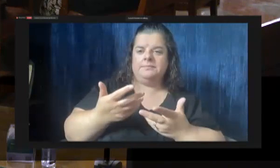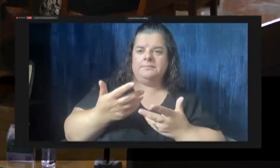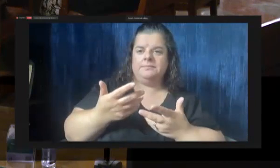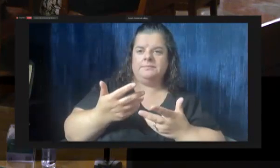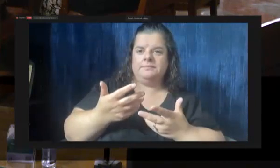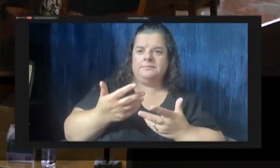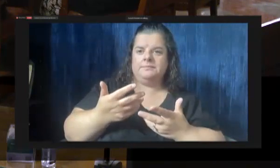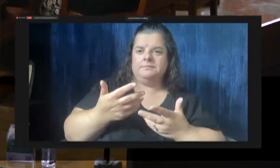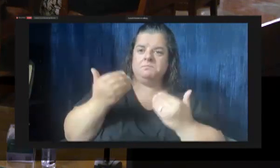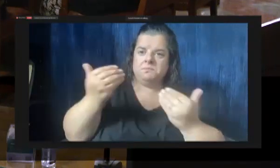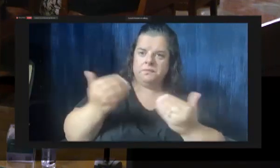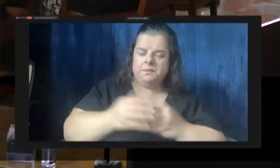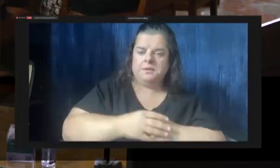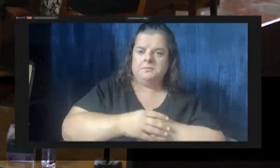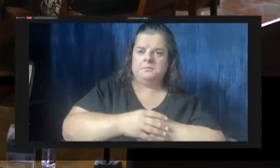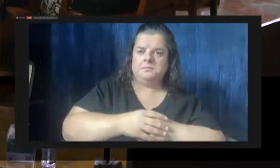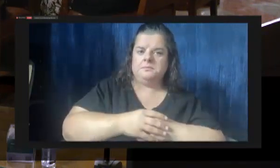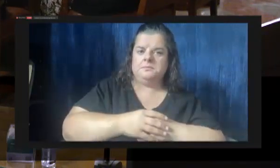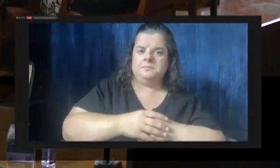right?